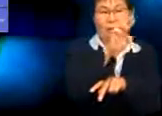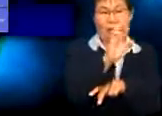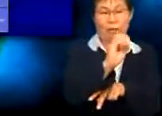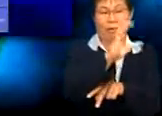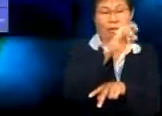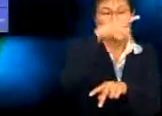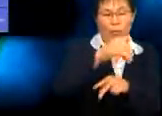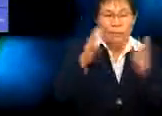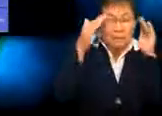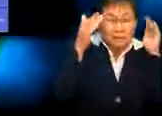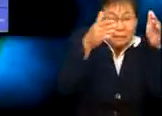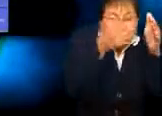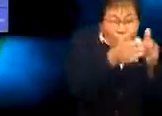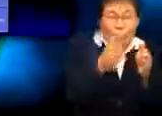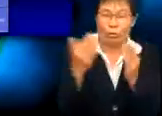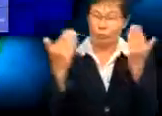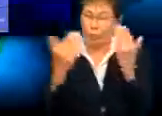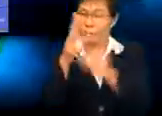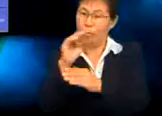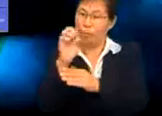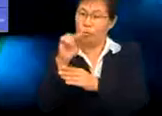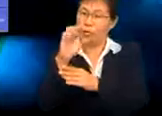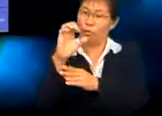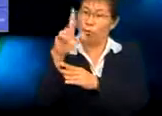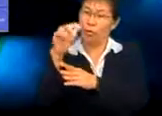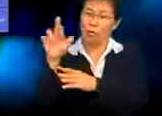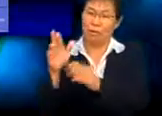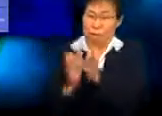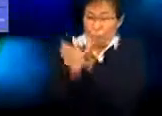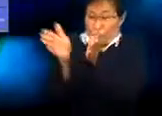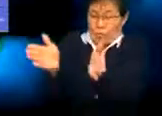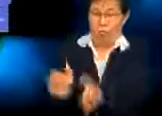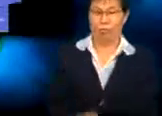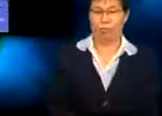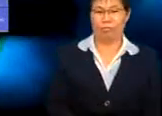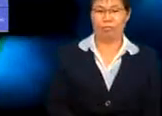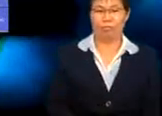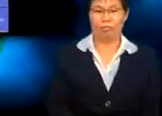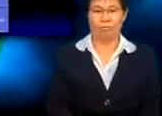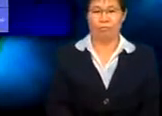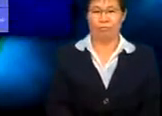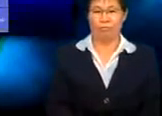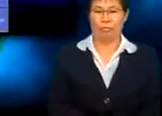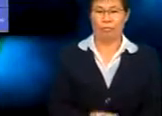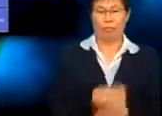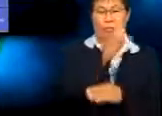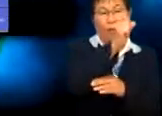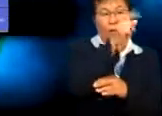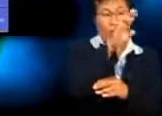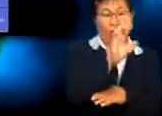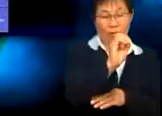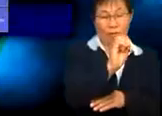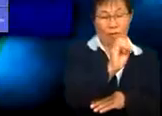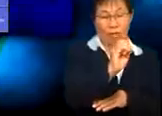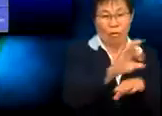is narrower compared to monocular vision. The field of vision for the stereoscopic